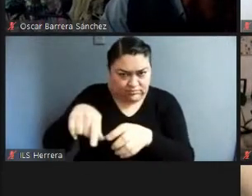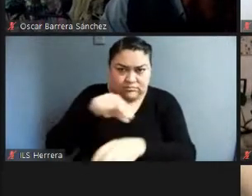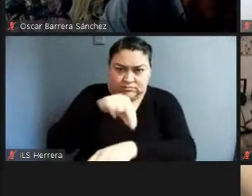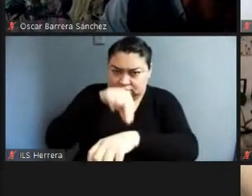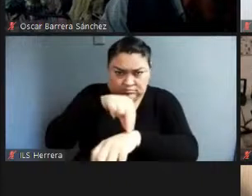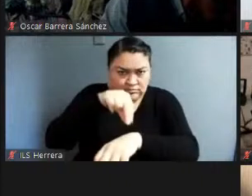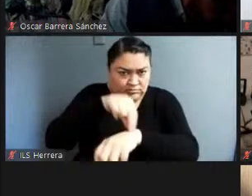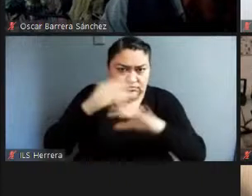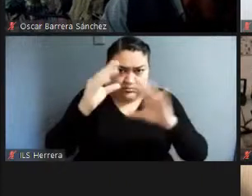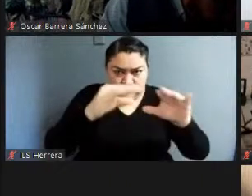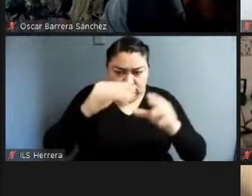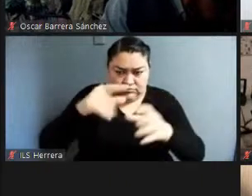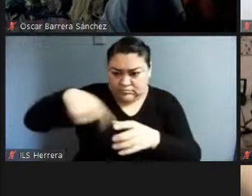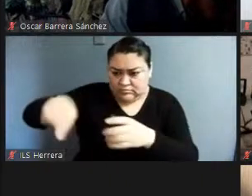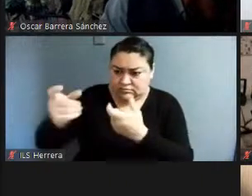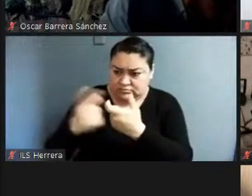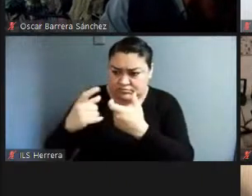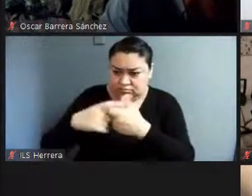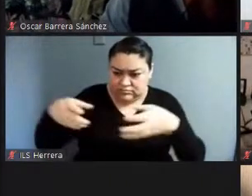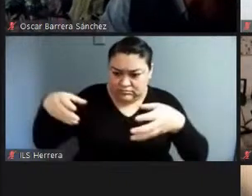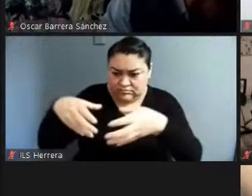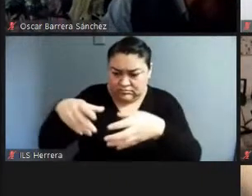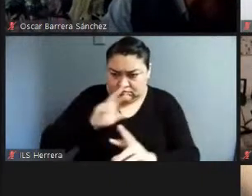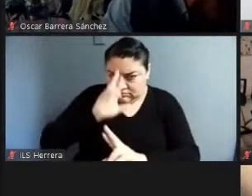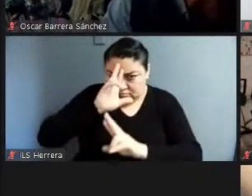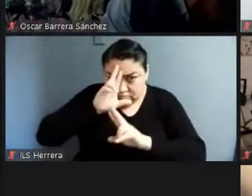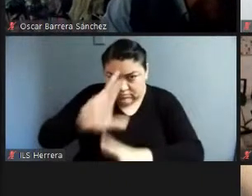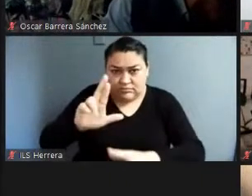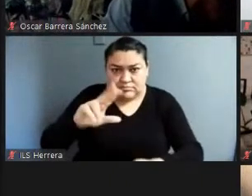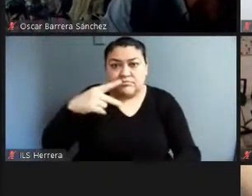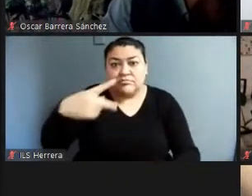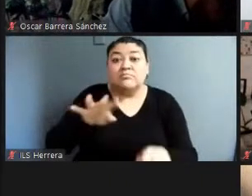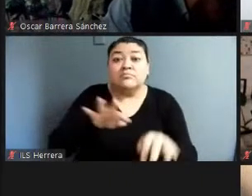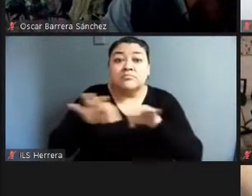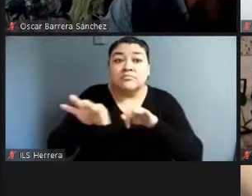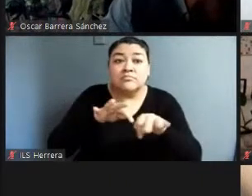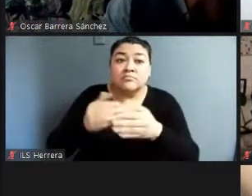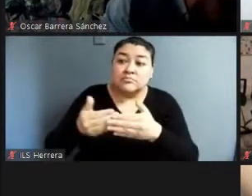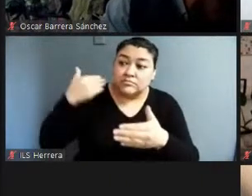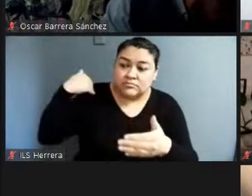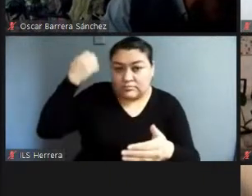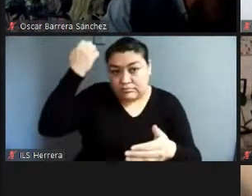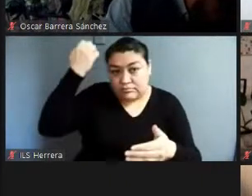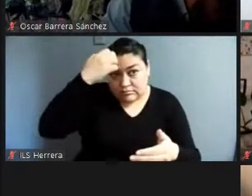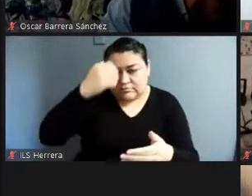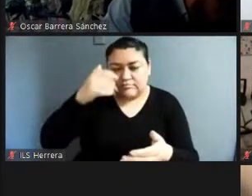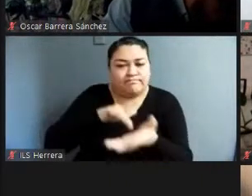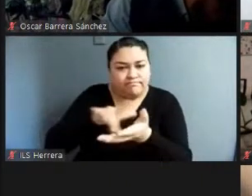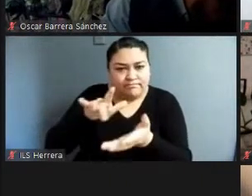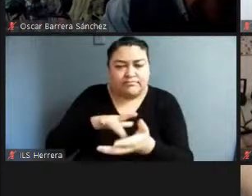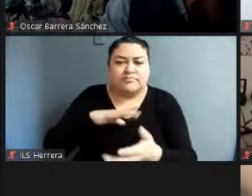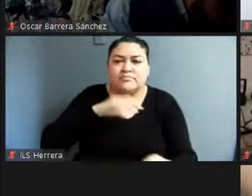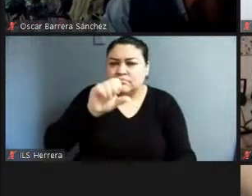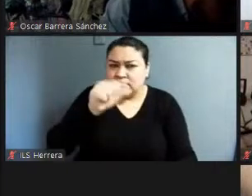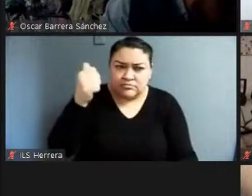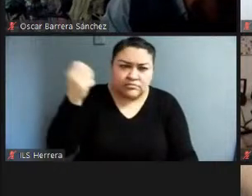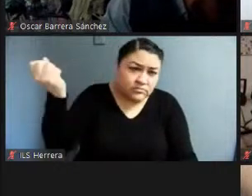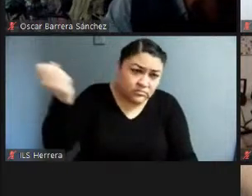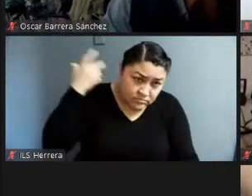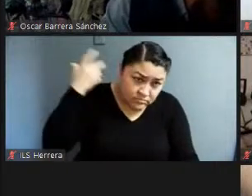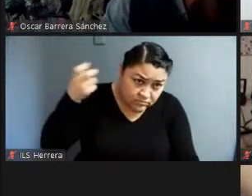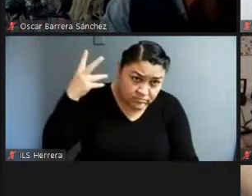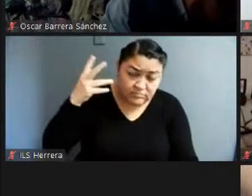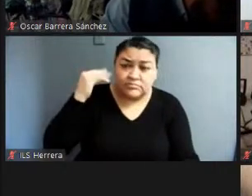work that we're doing. And also conferences allow people to showcase what they're doing, similar to this, allowing educators to get involved